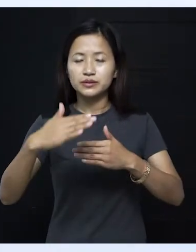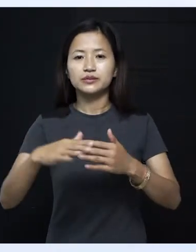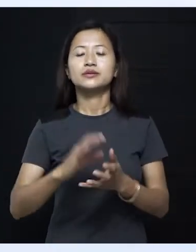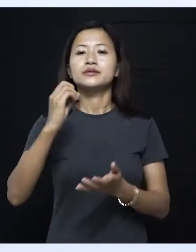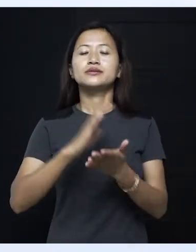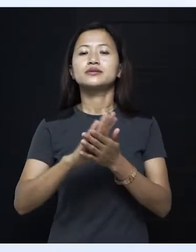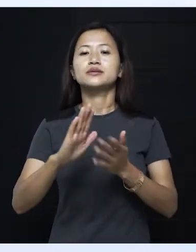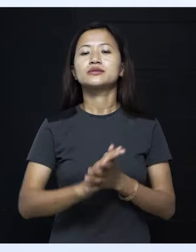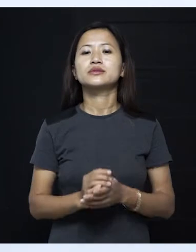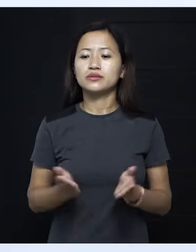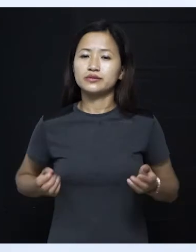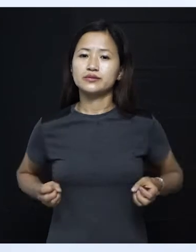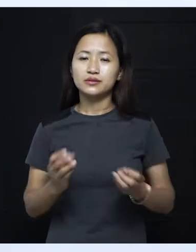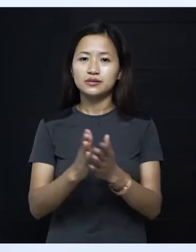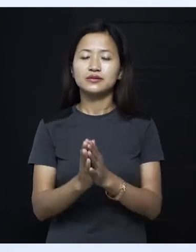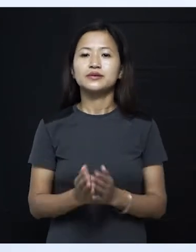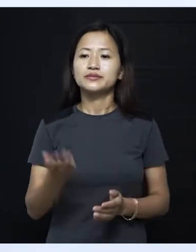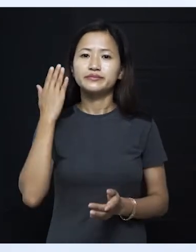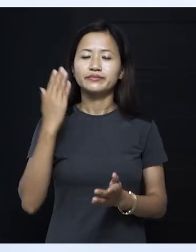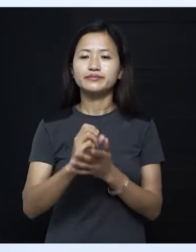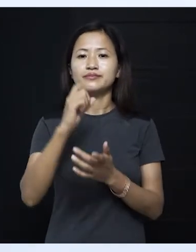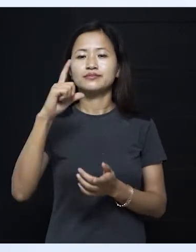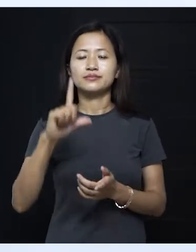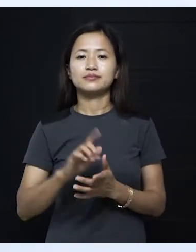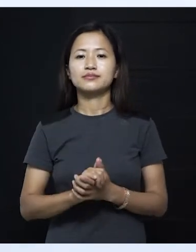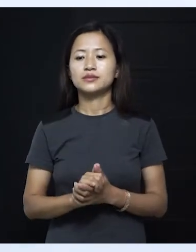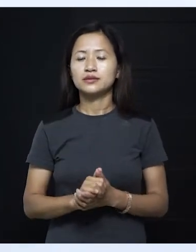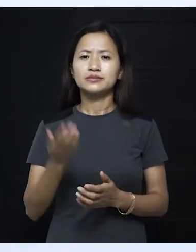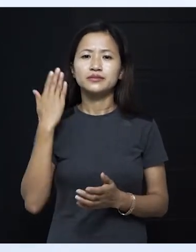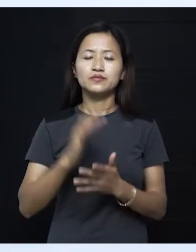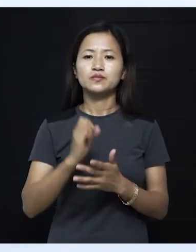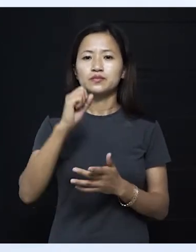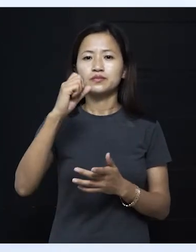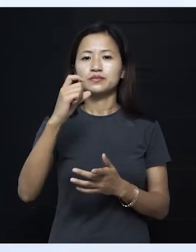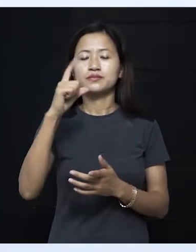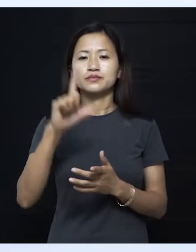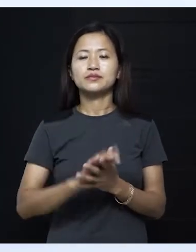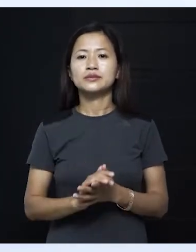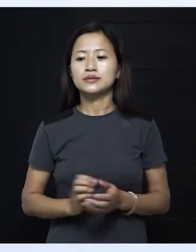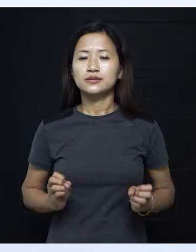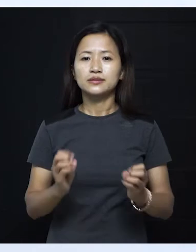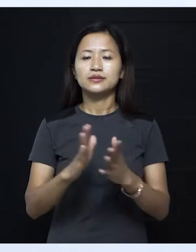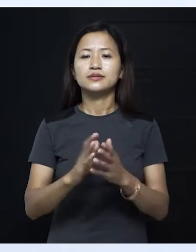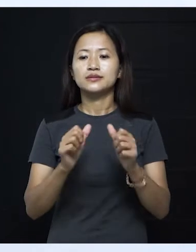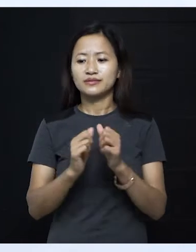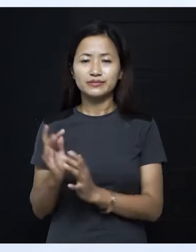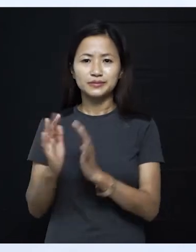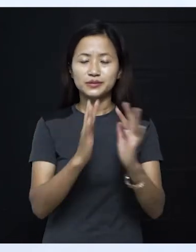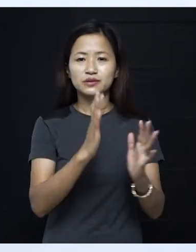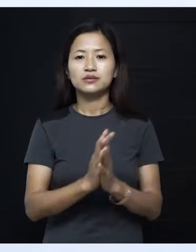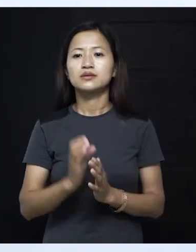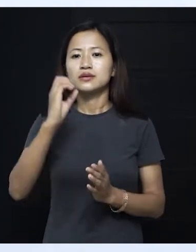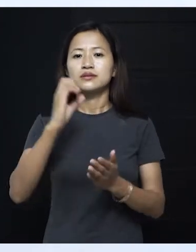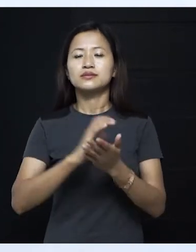the chapter that we have started in the previous class. Now in the previous class, we have started with agriculture, that is